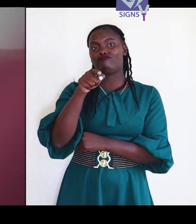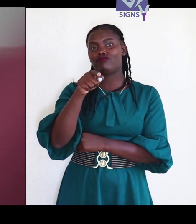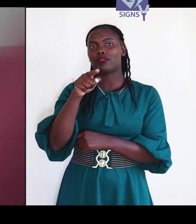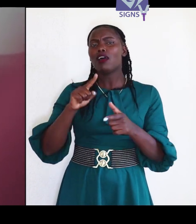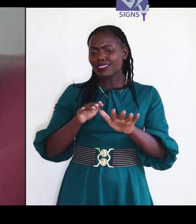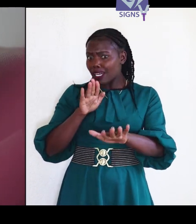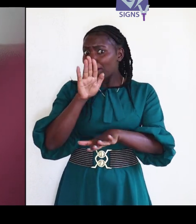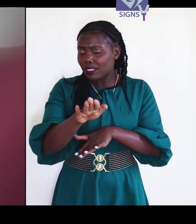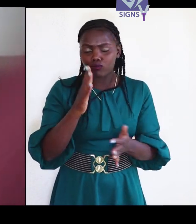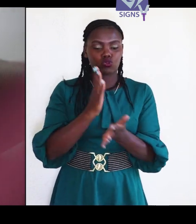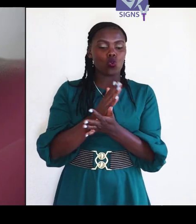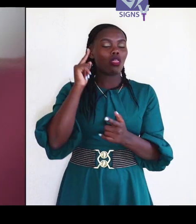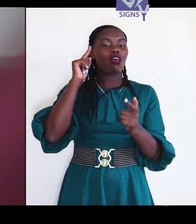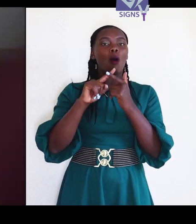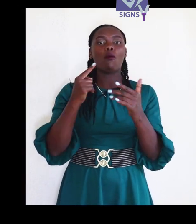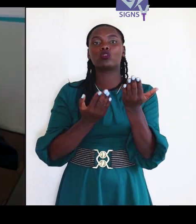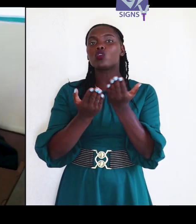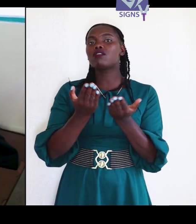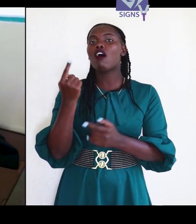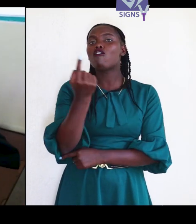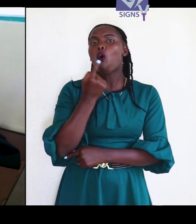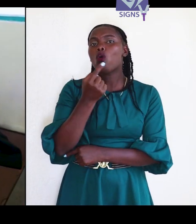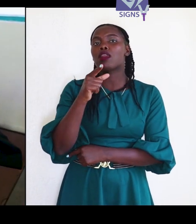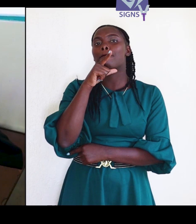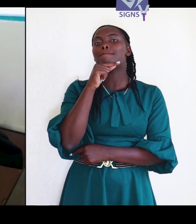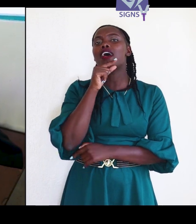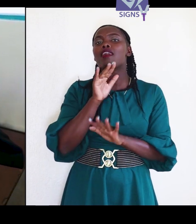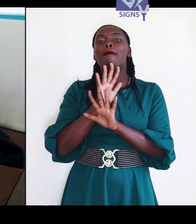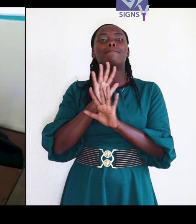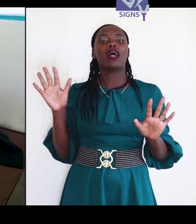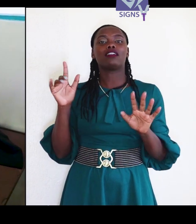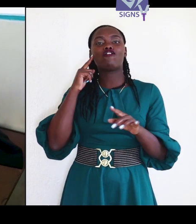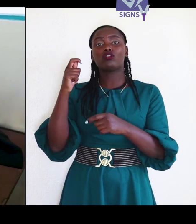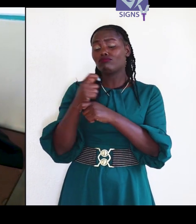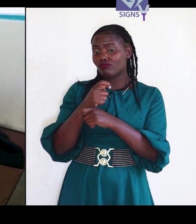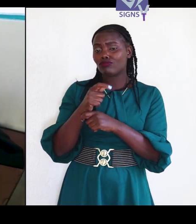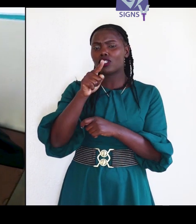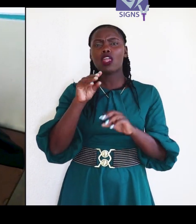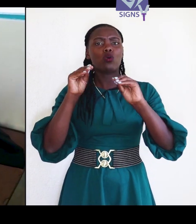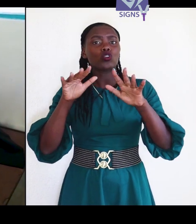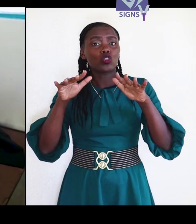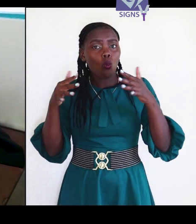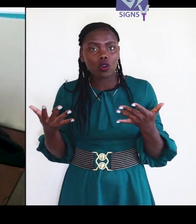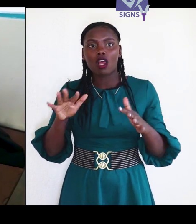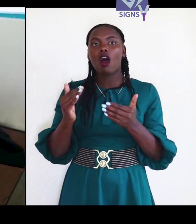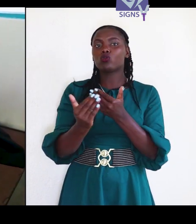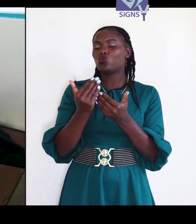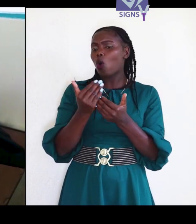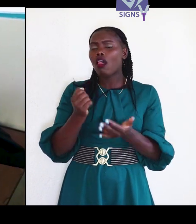handcraft, and telephone operation course. In 1987, the first female students were